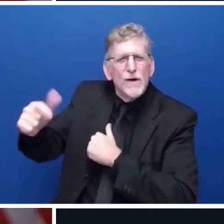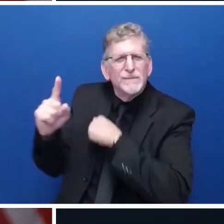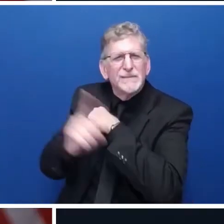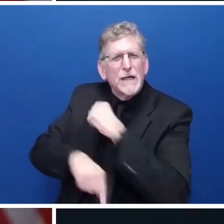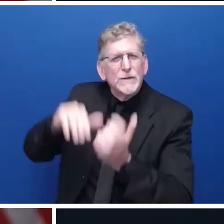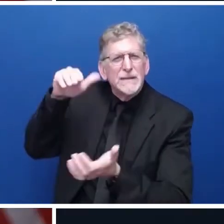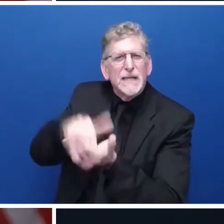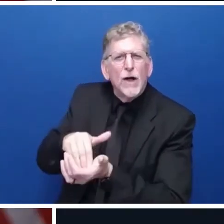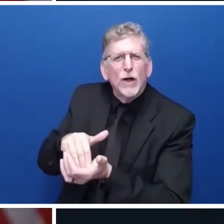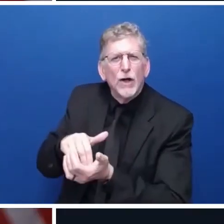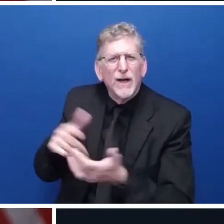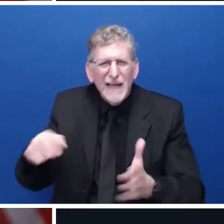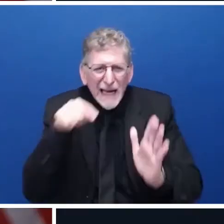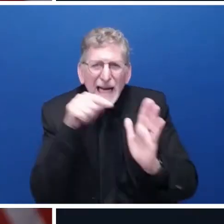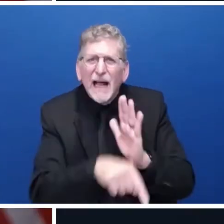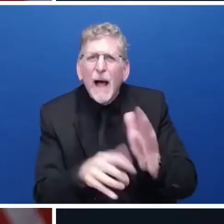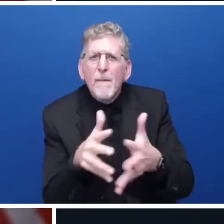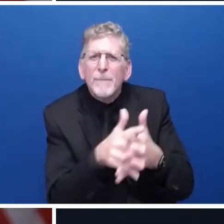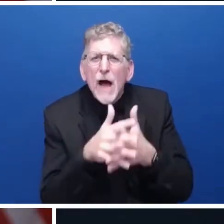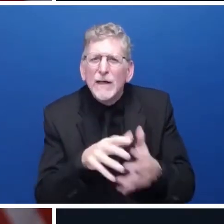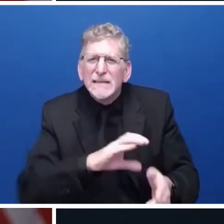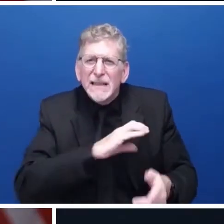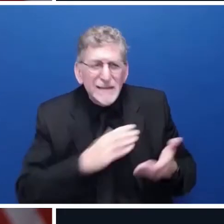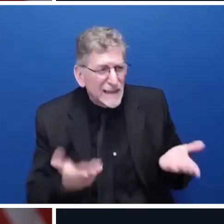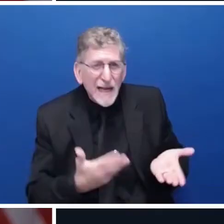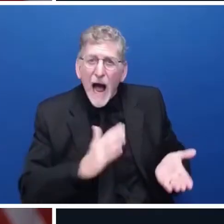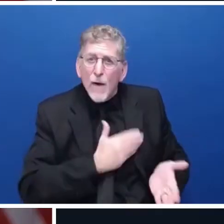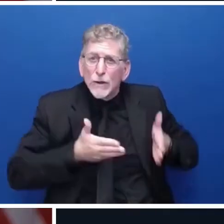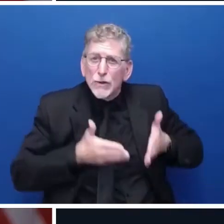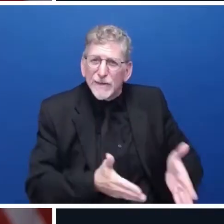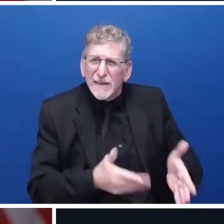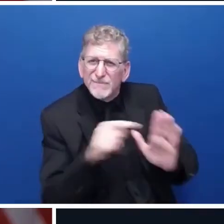fear is a minute not spent investigating murders,